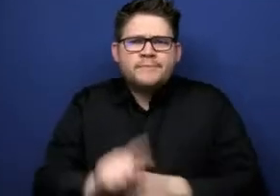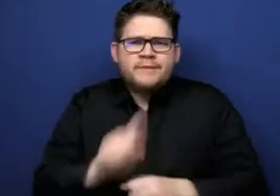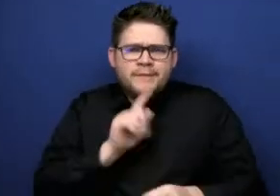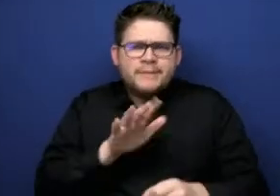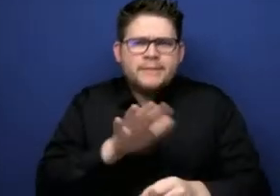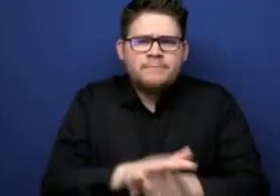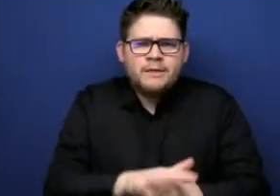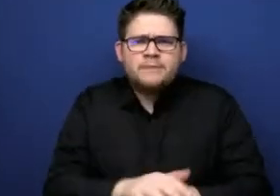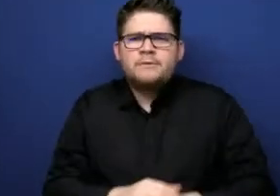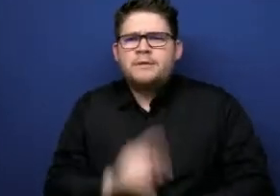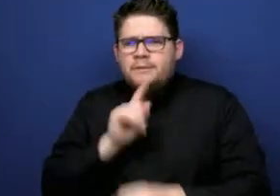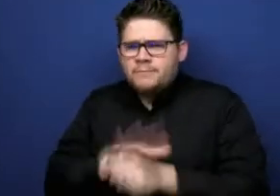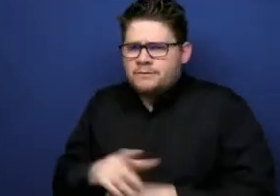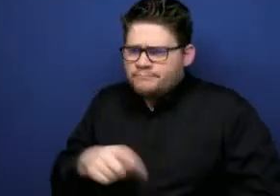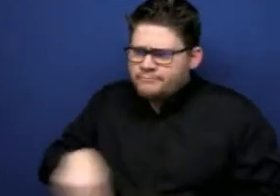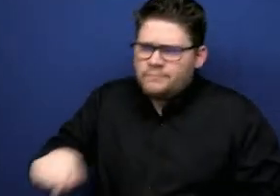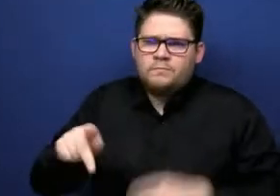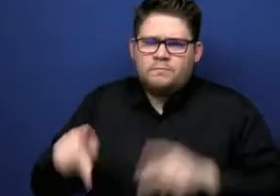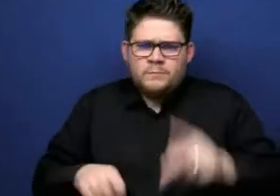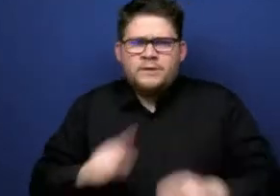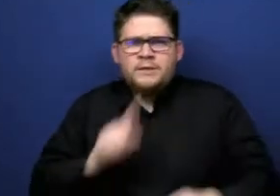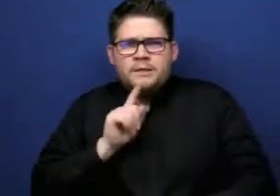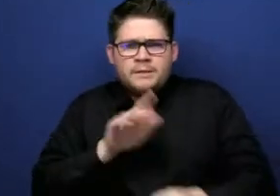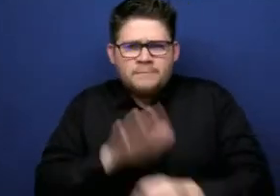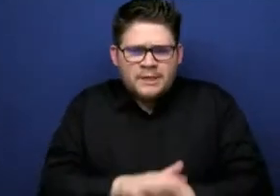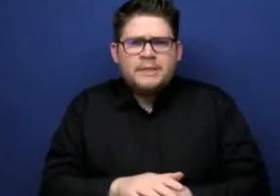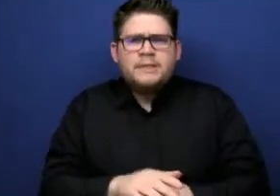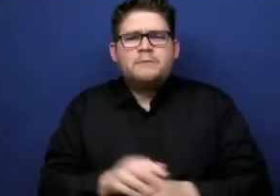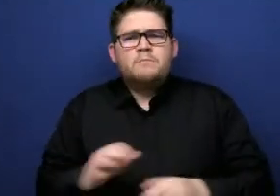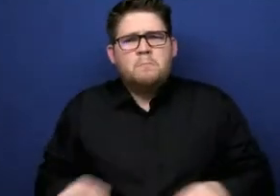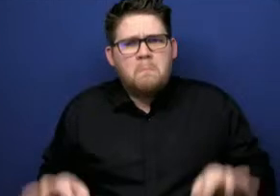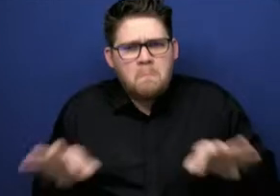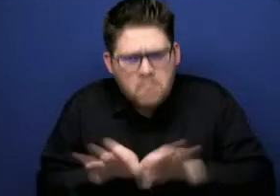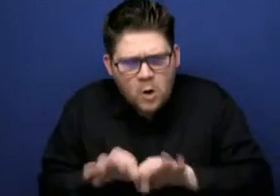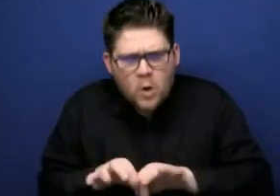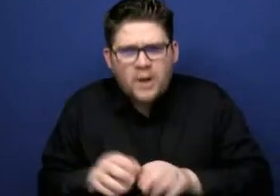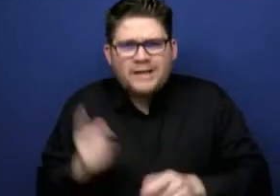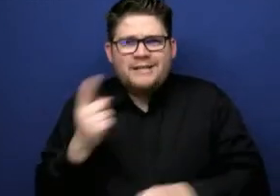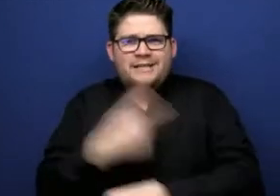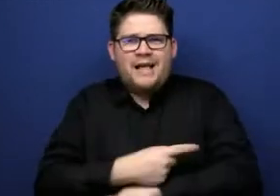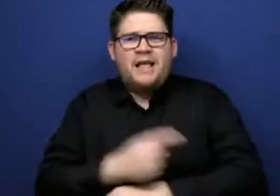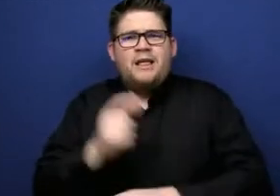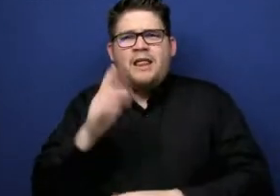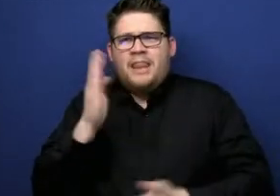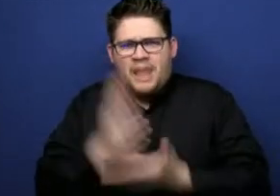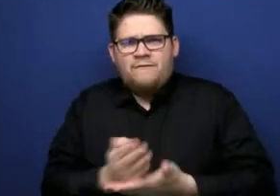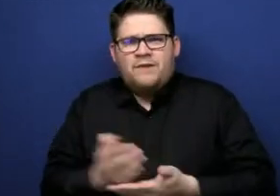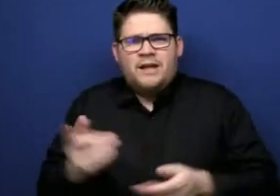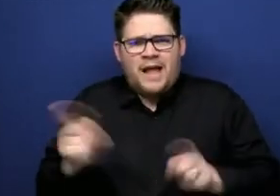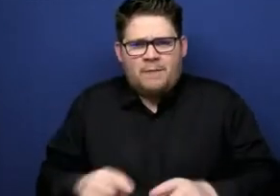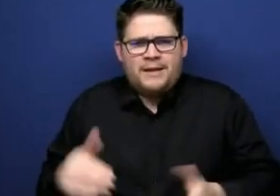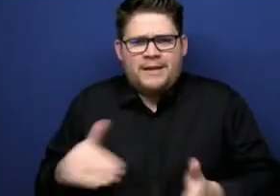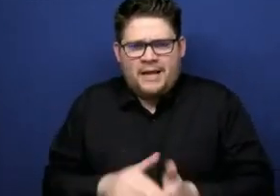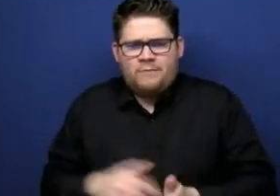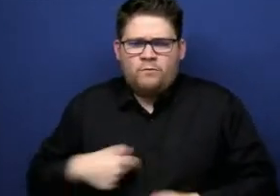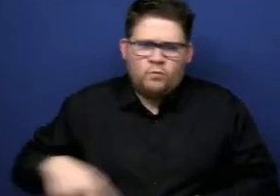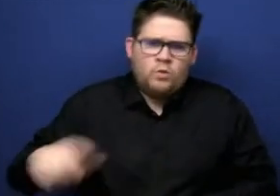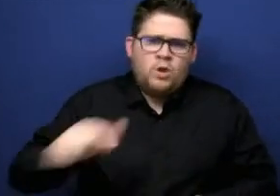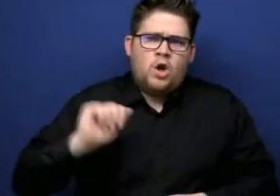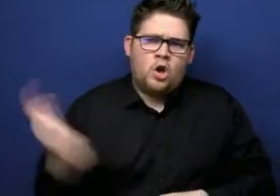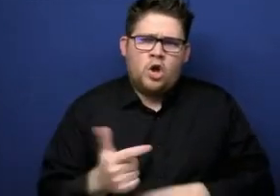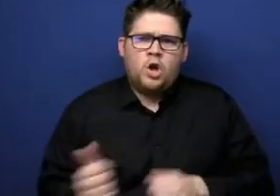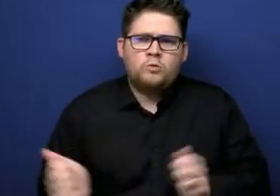solemn occasion, to ensure that it never happens again, to make sure that we stand in solidarity against racism, against hate,